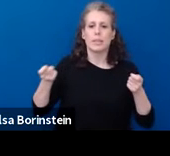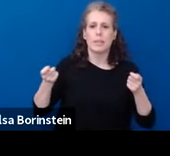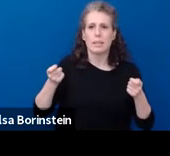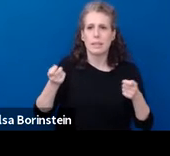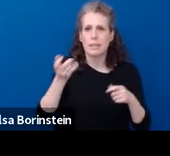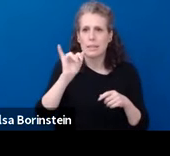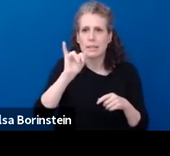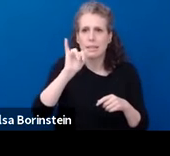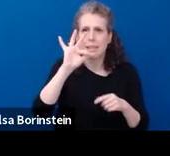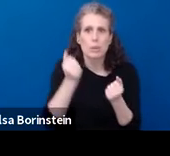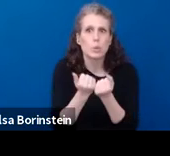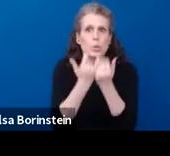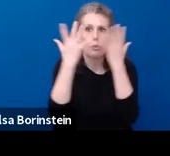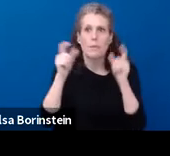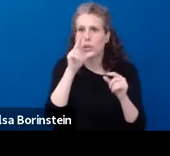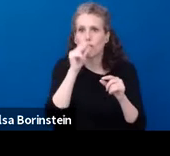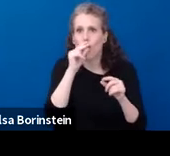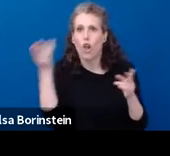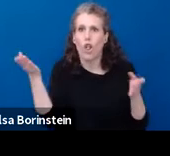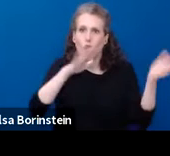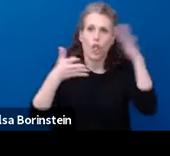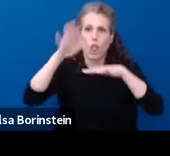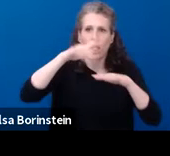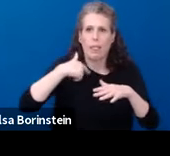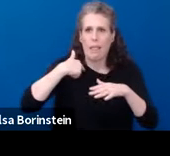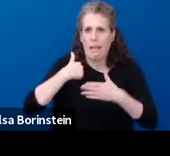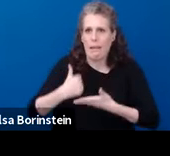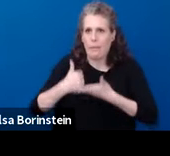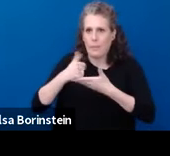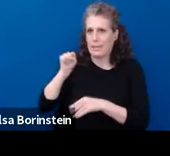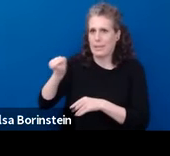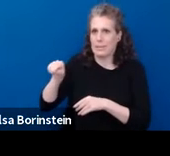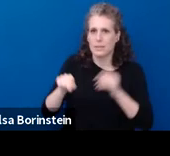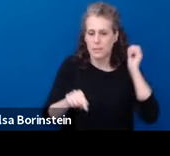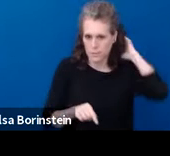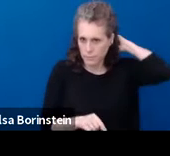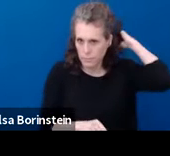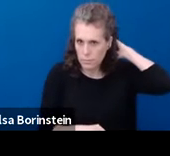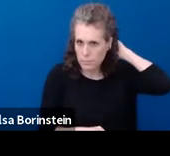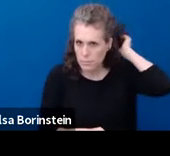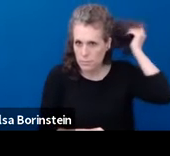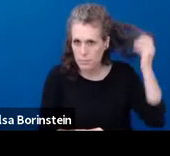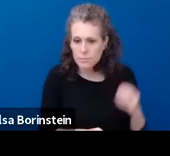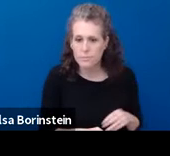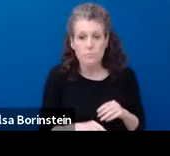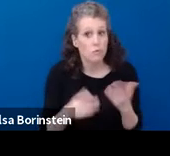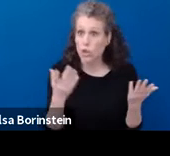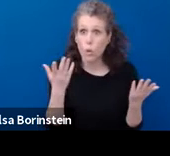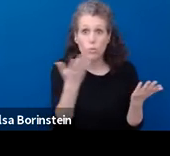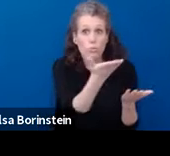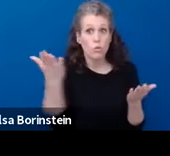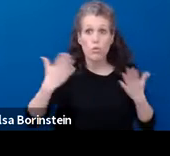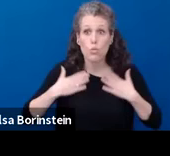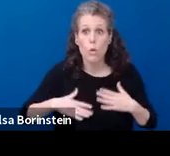too many people talking at once. Yeah, so if you could give the word to anyone who wants to speak,